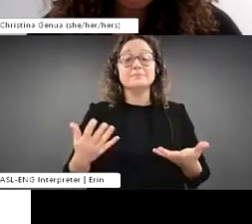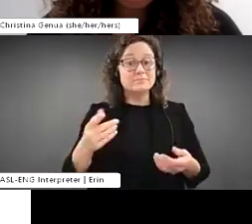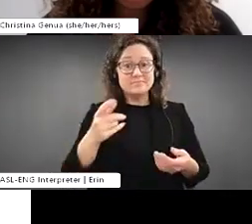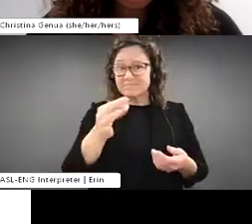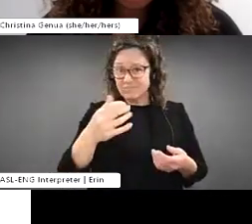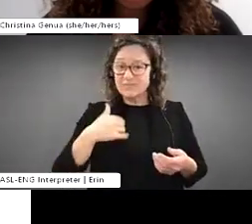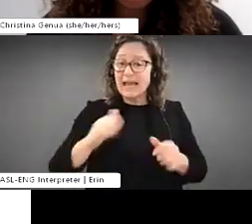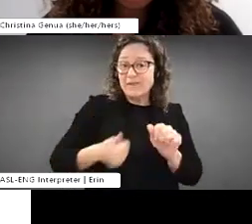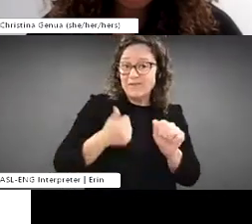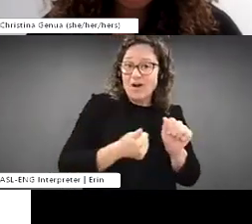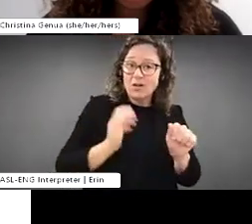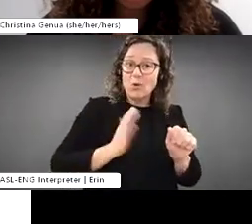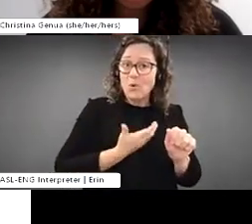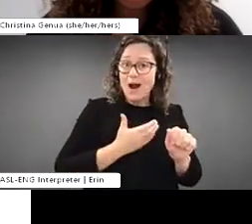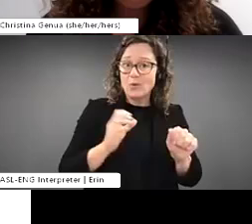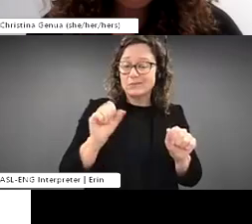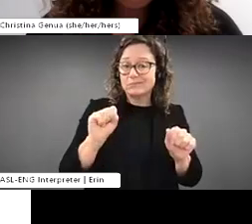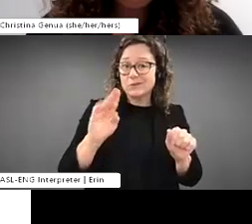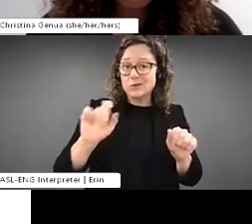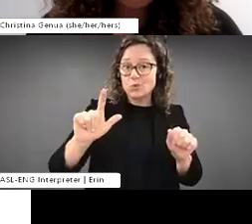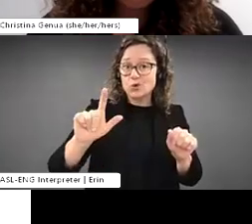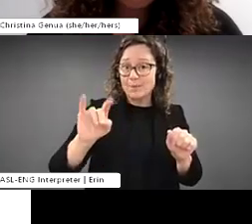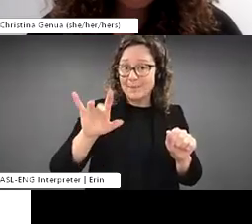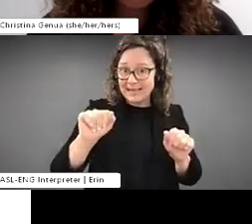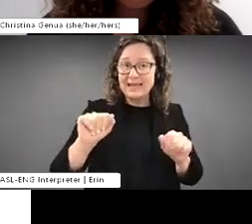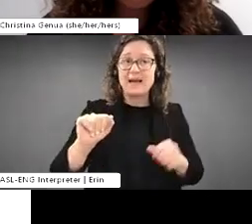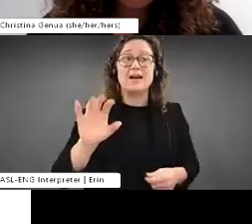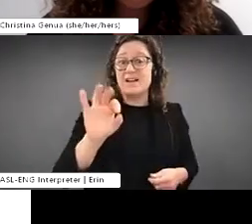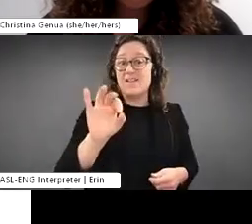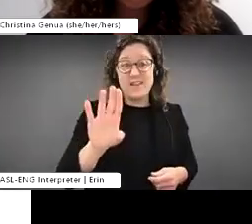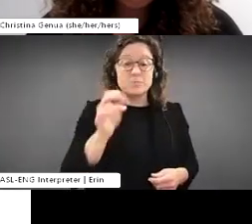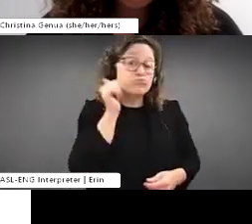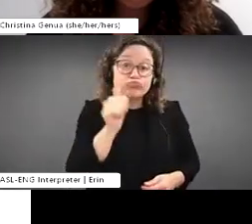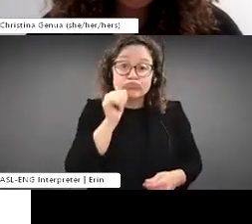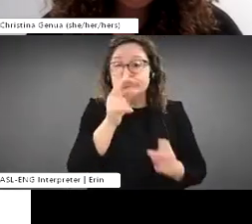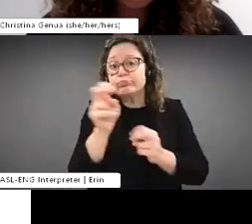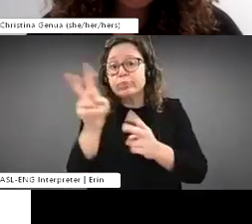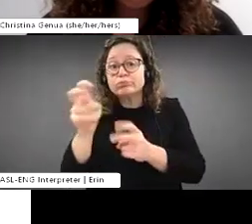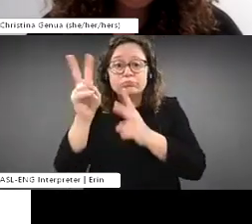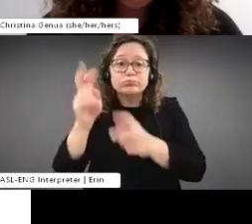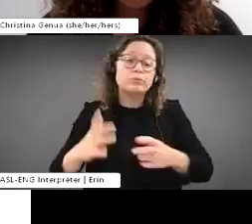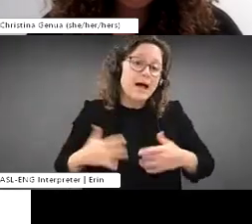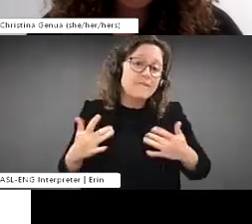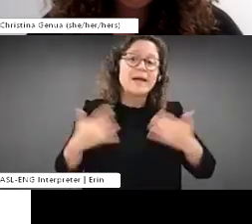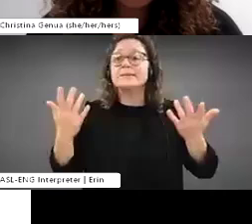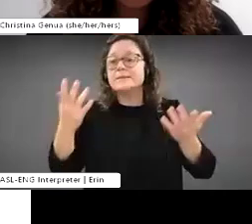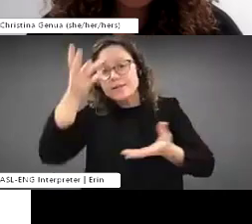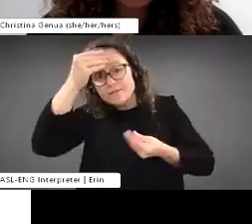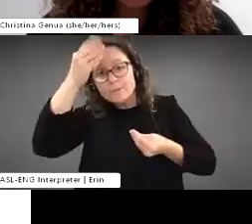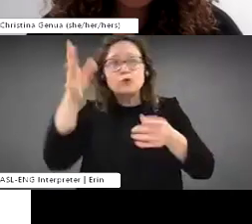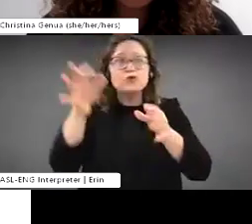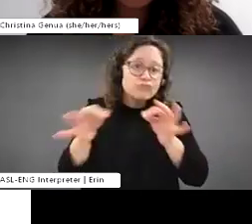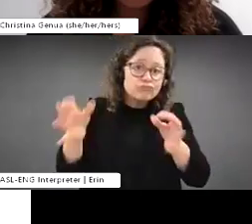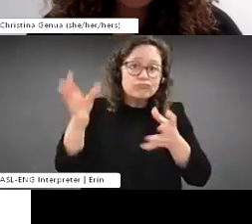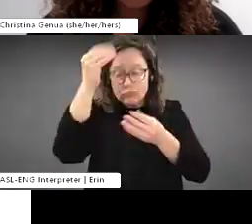We post daily, so you can find information and resources and events that are happening. And again, if you'd like to reach out